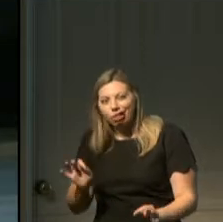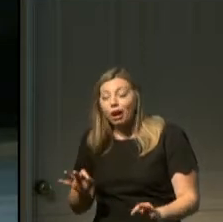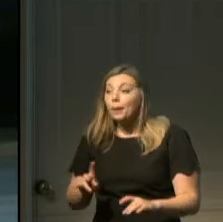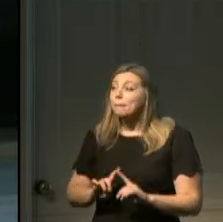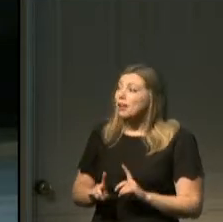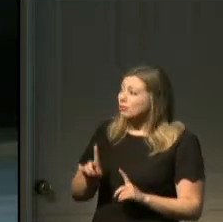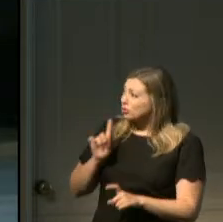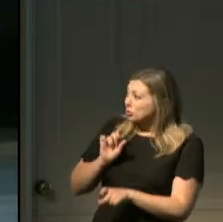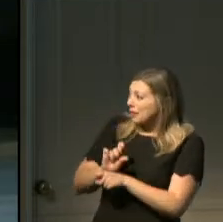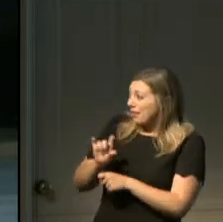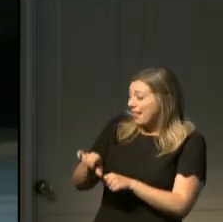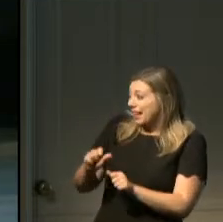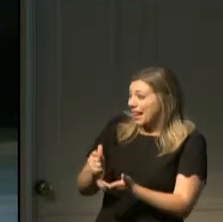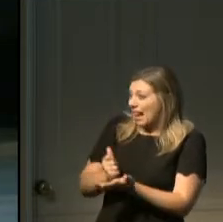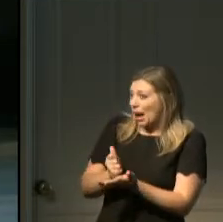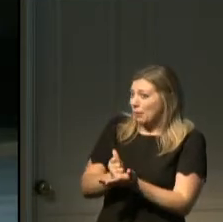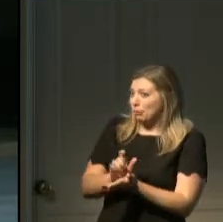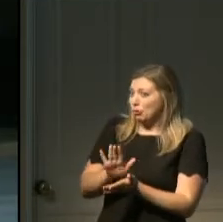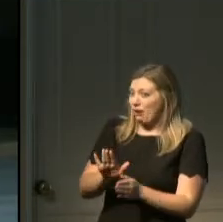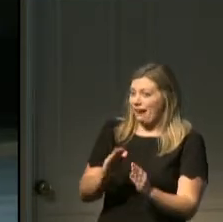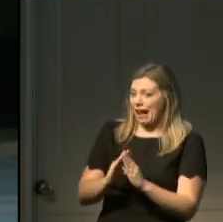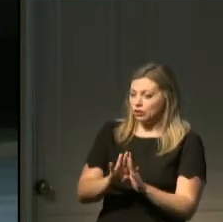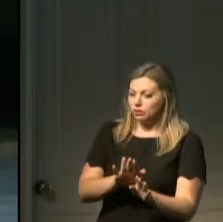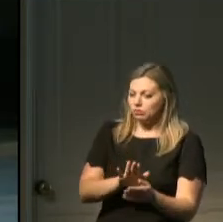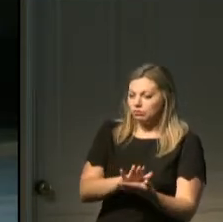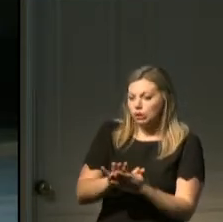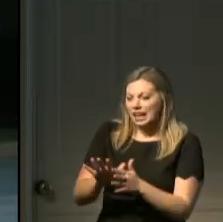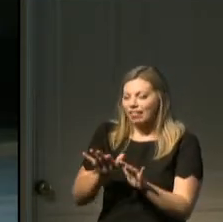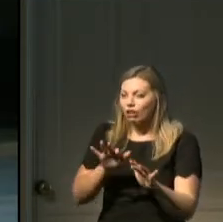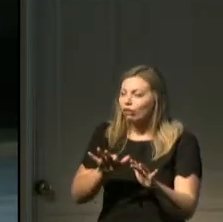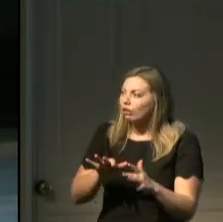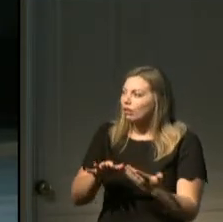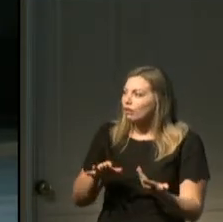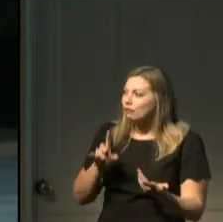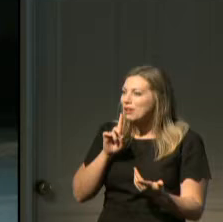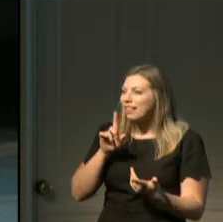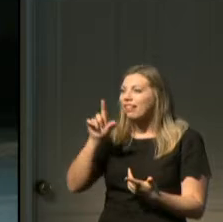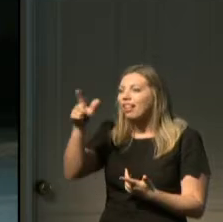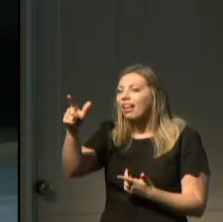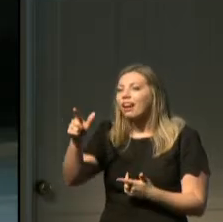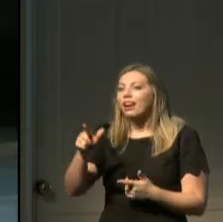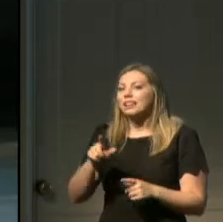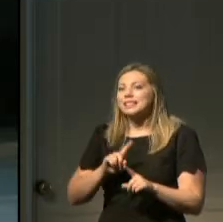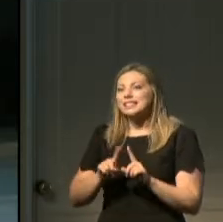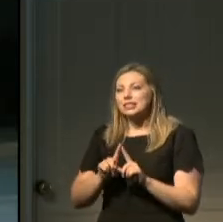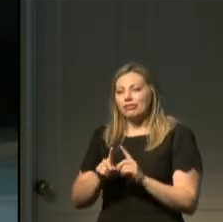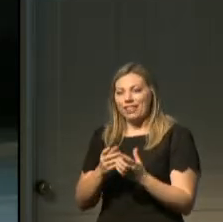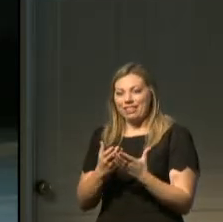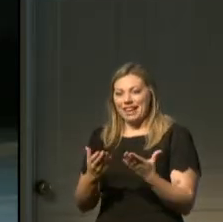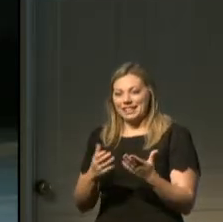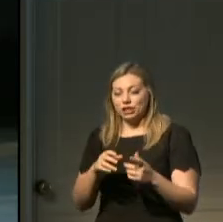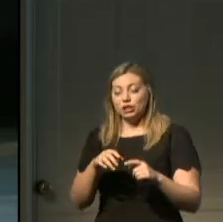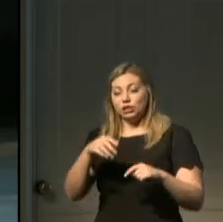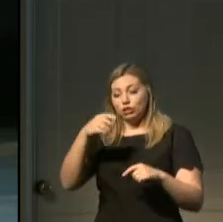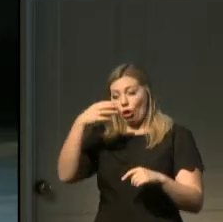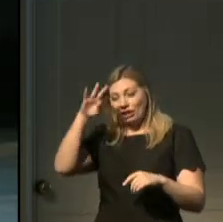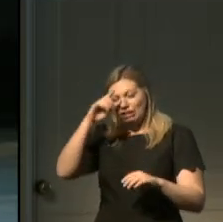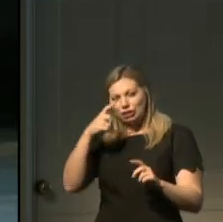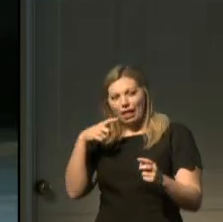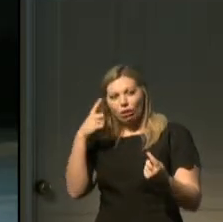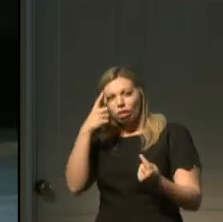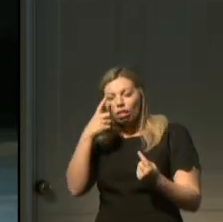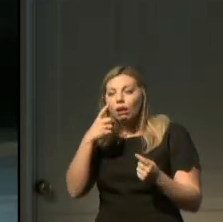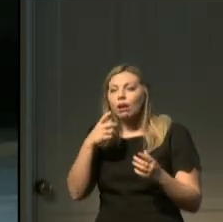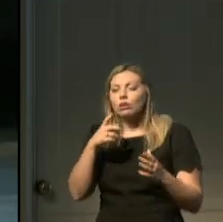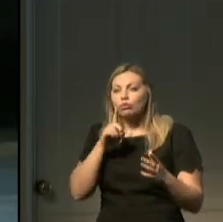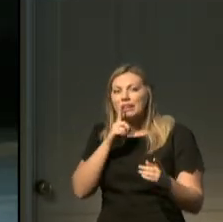When you look at the things that archaeologists wish they had of things like ancient Egypt, we know a lot about what the royal families thought and what they